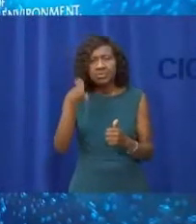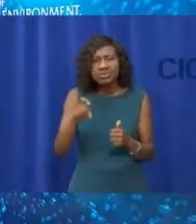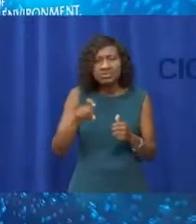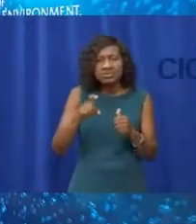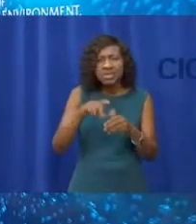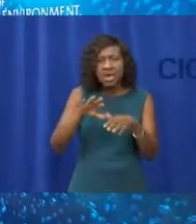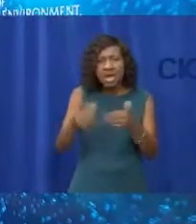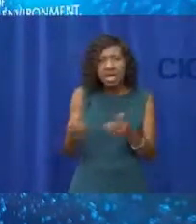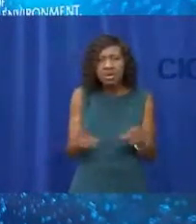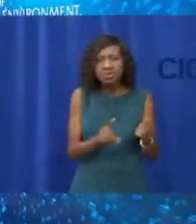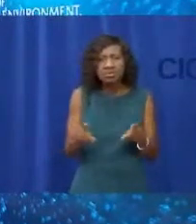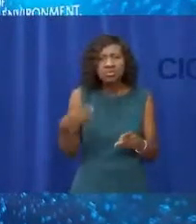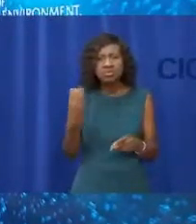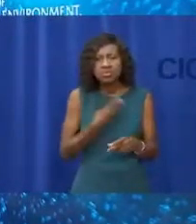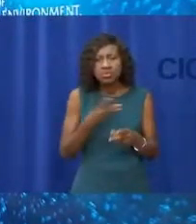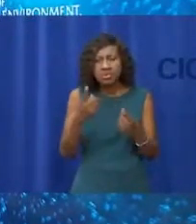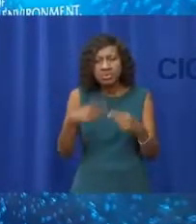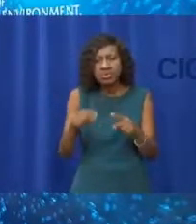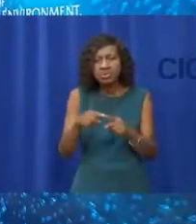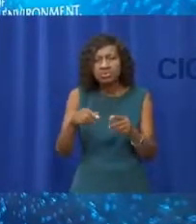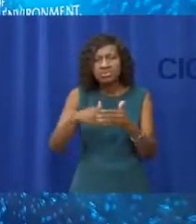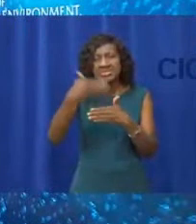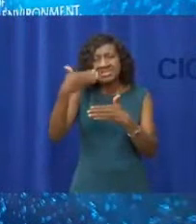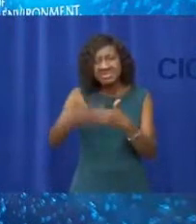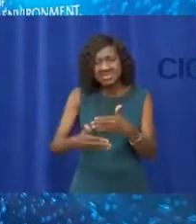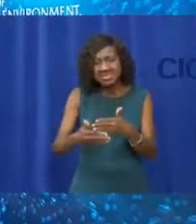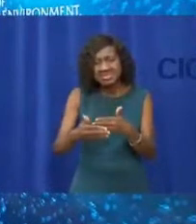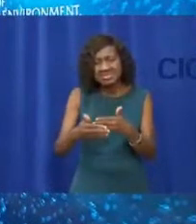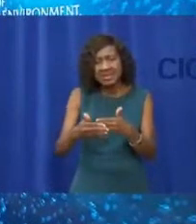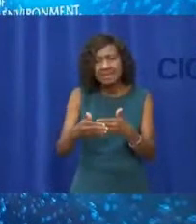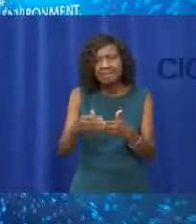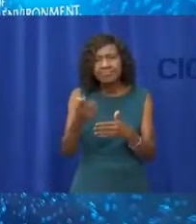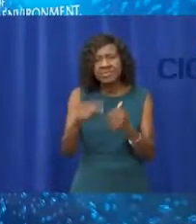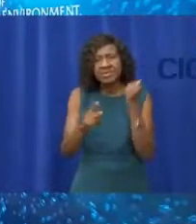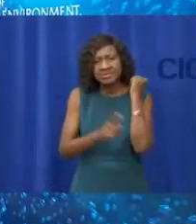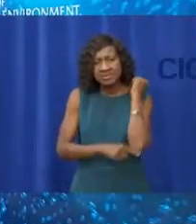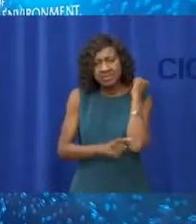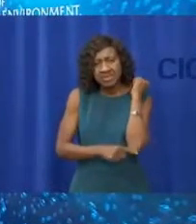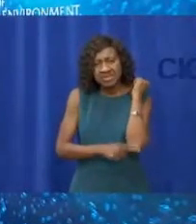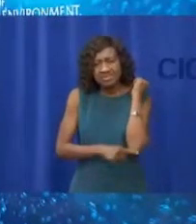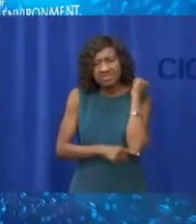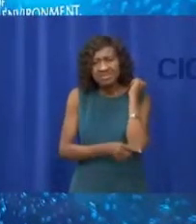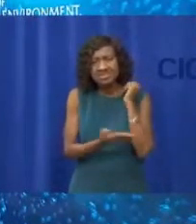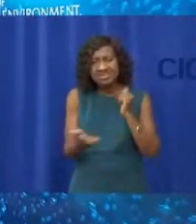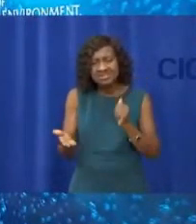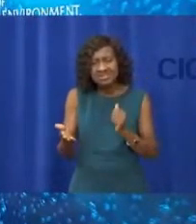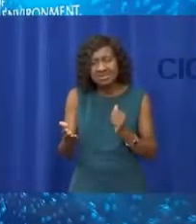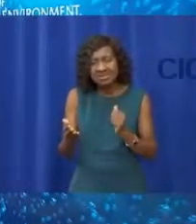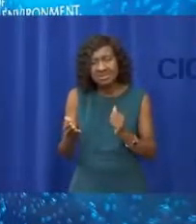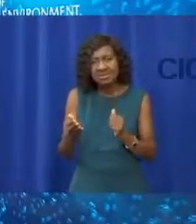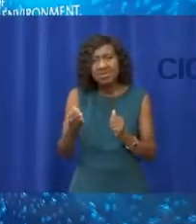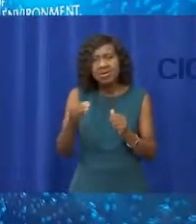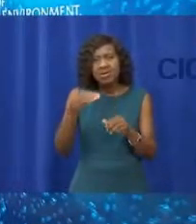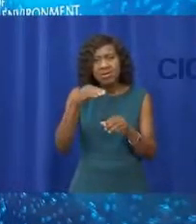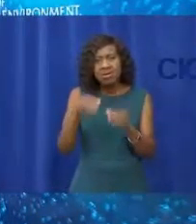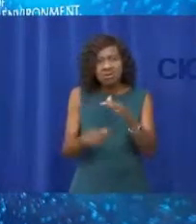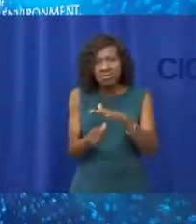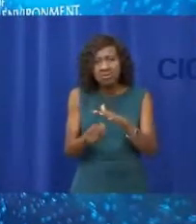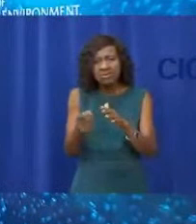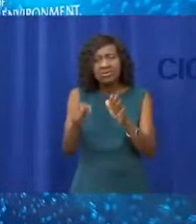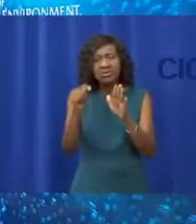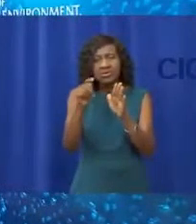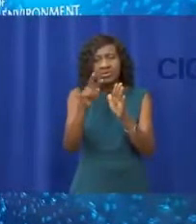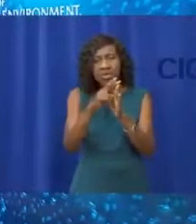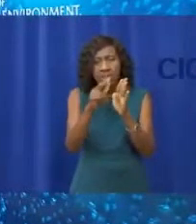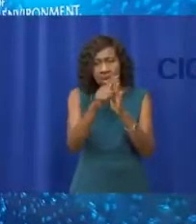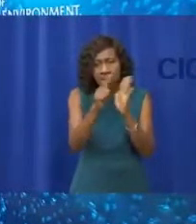issue? And that is a matter of enforcement. And the penalties are there under the suppression law, under the public health suppression laws for persons who breach